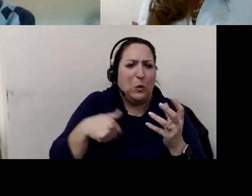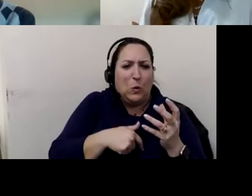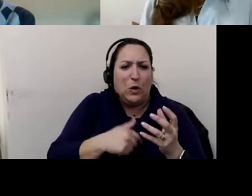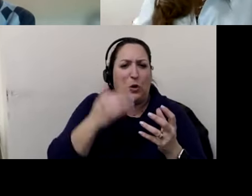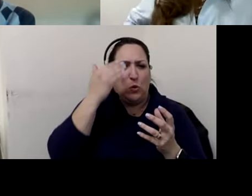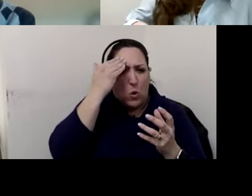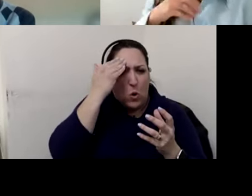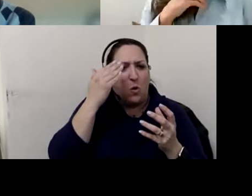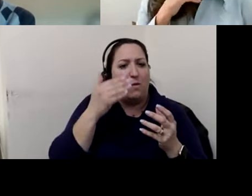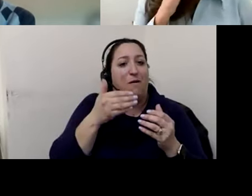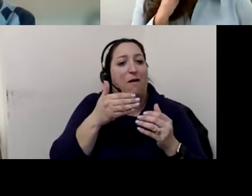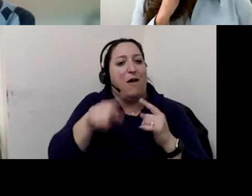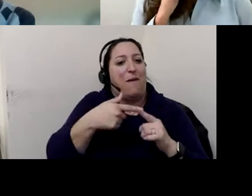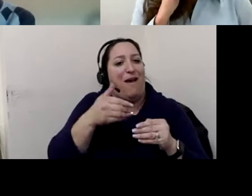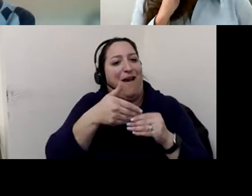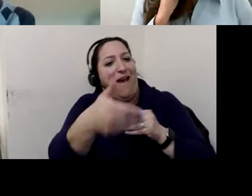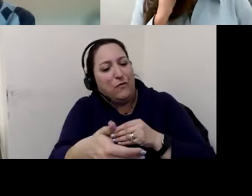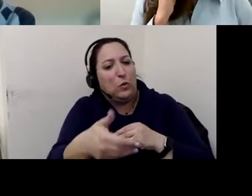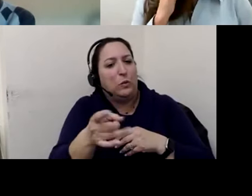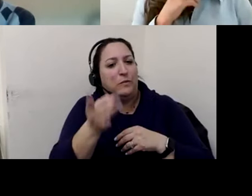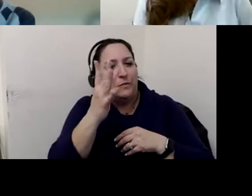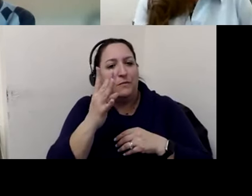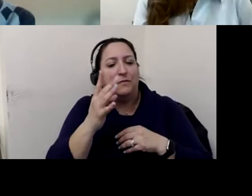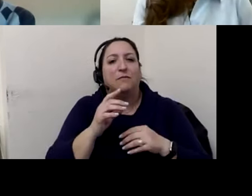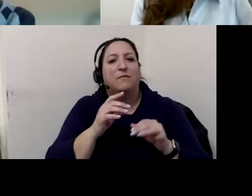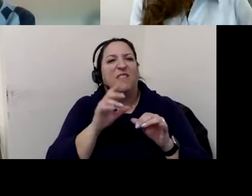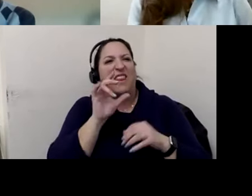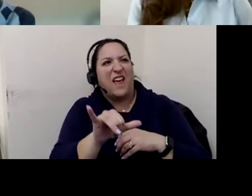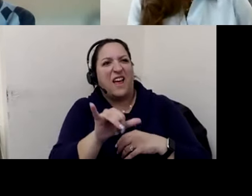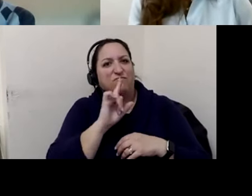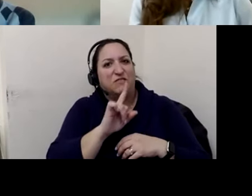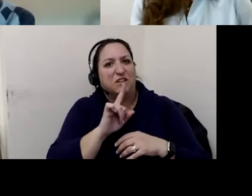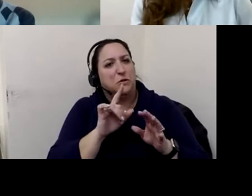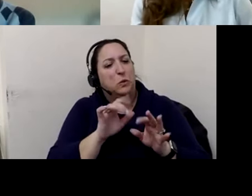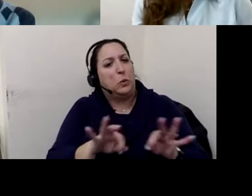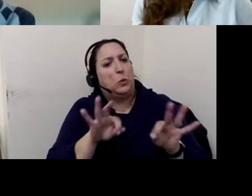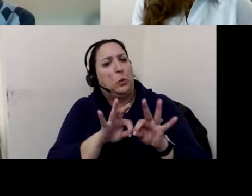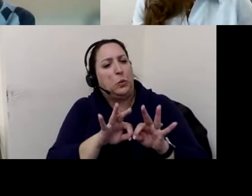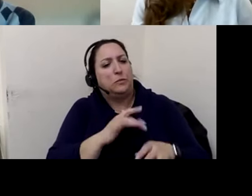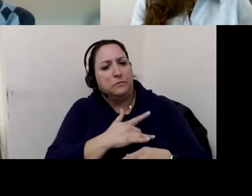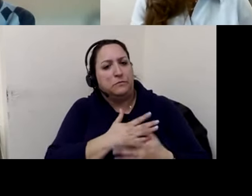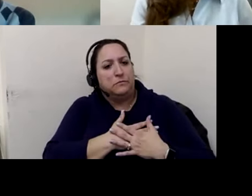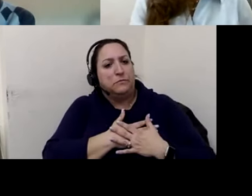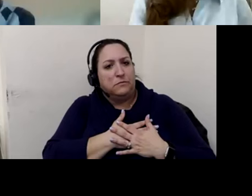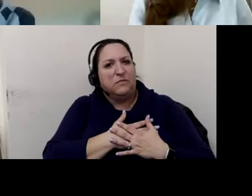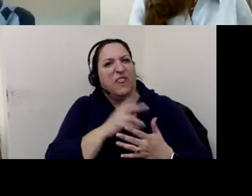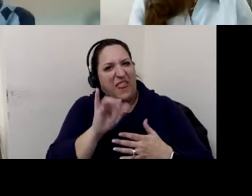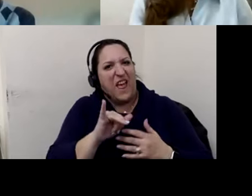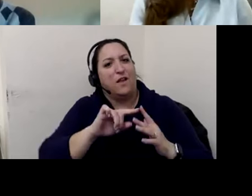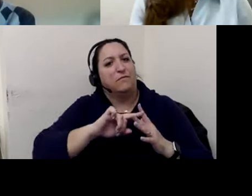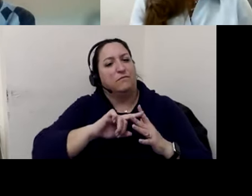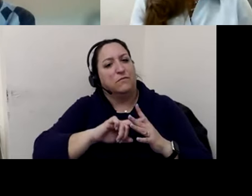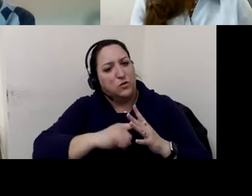know about afterwards, and in a very significant way, carved the road for